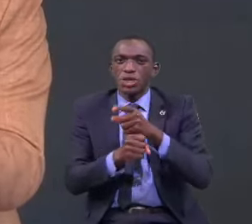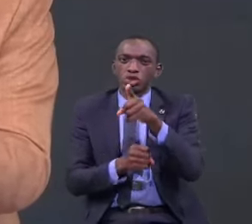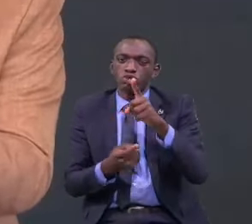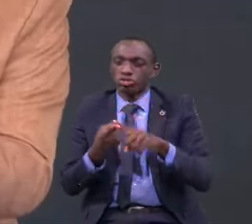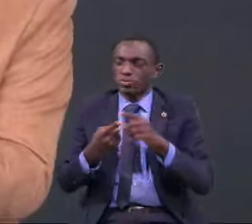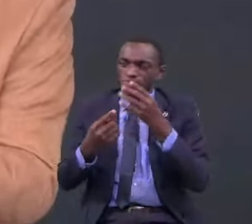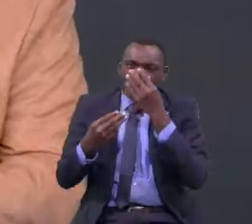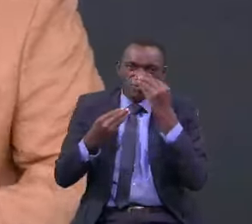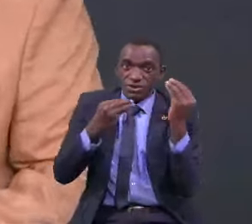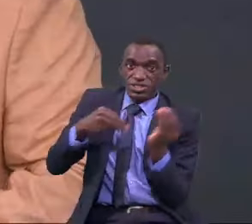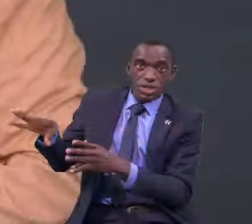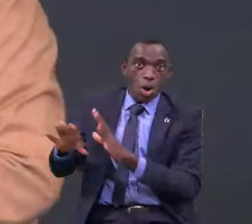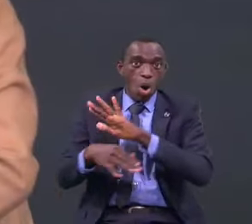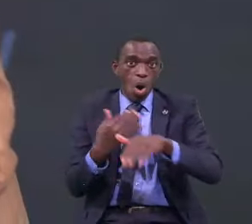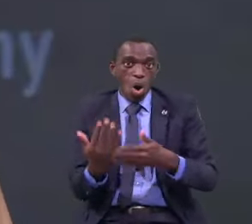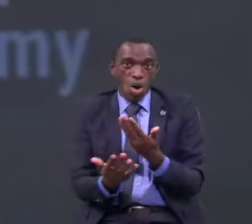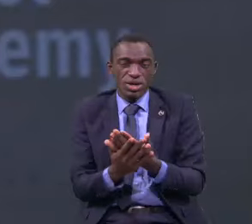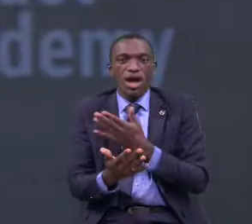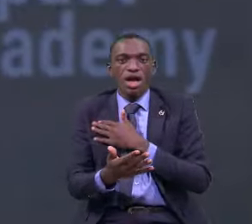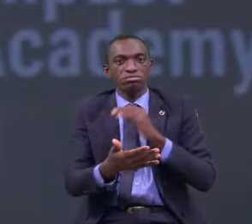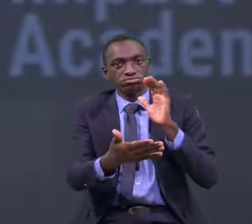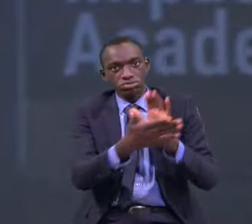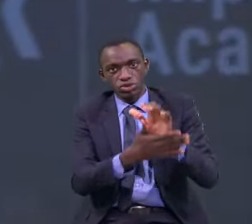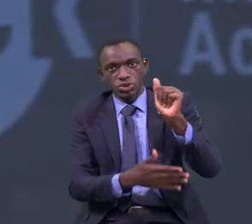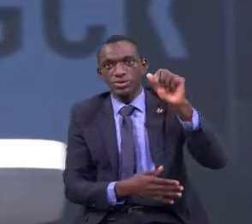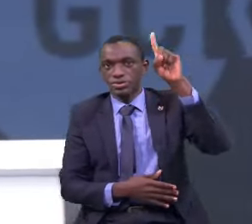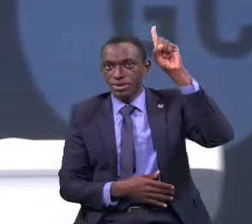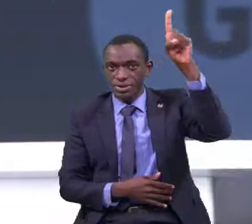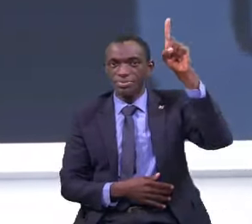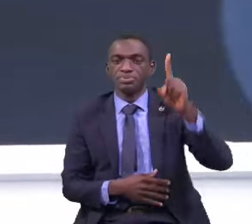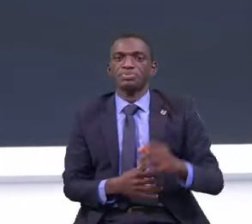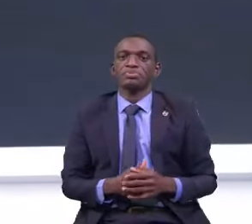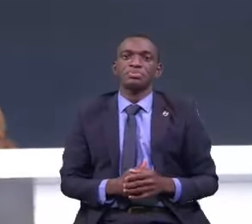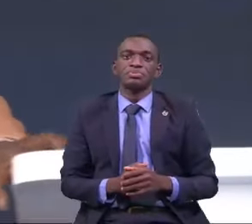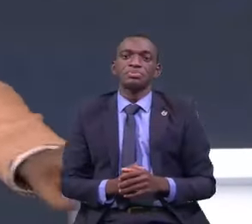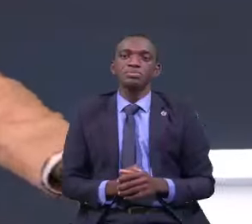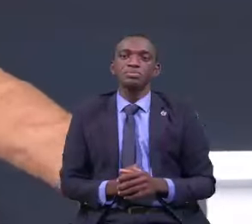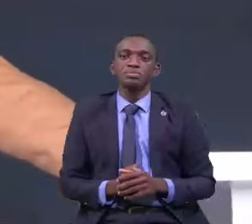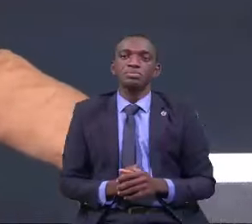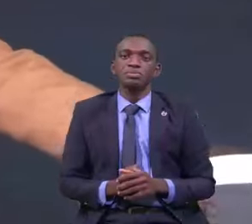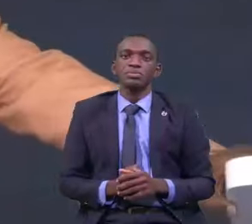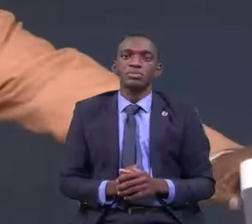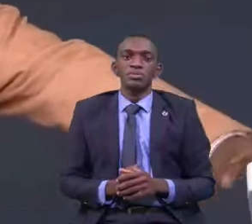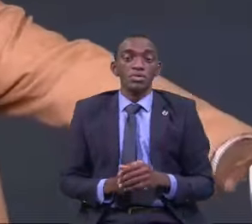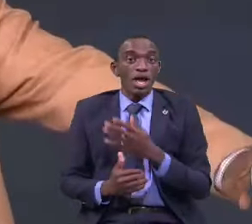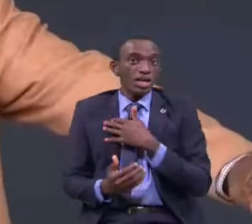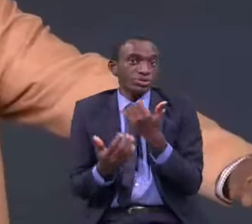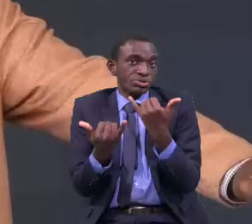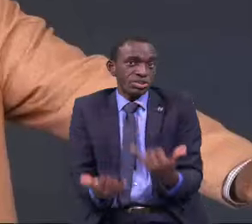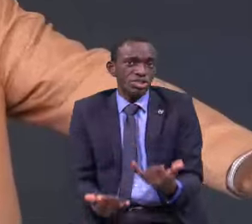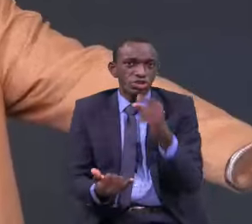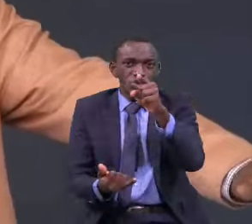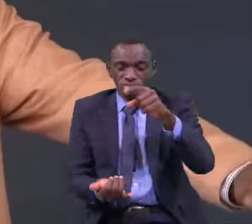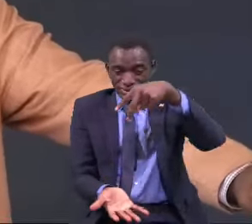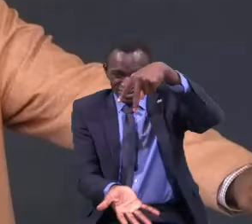to trust him. La foi va te pousser à tout abandonner et à mettre ta confiance en lui. And today you will rise up by